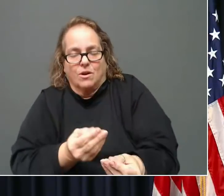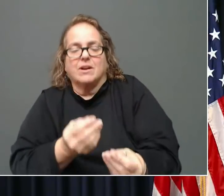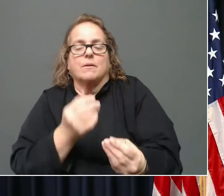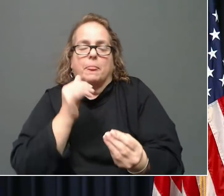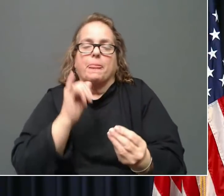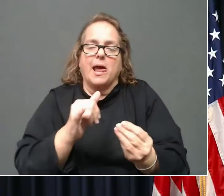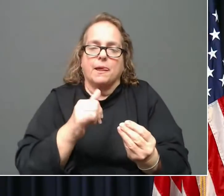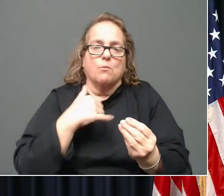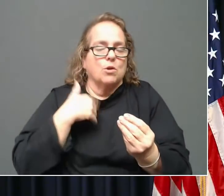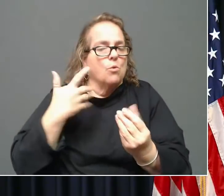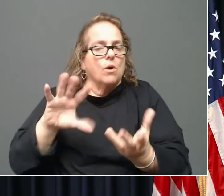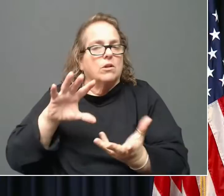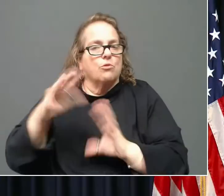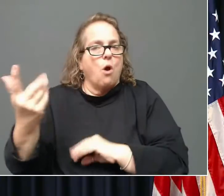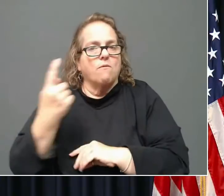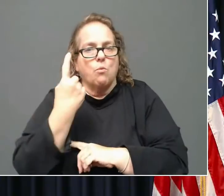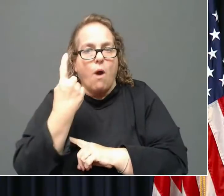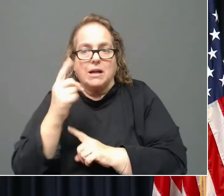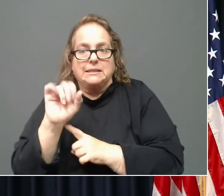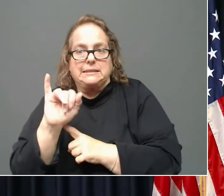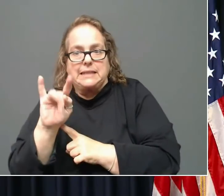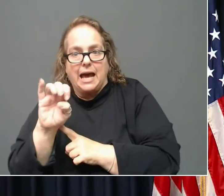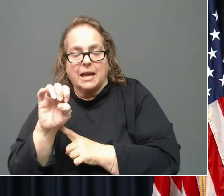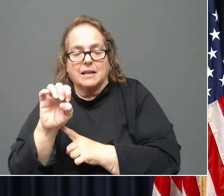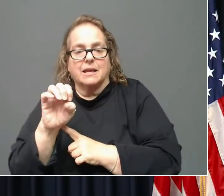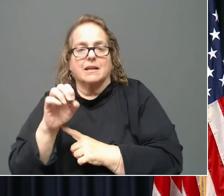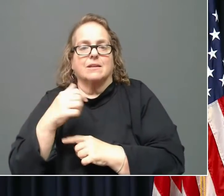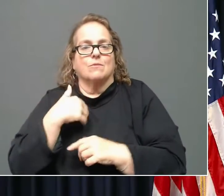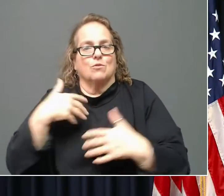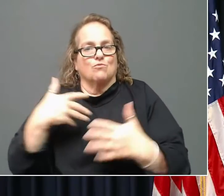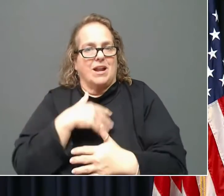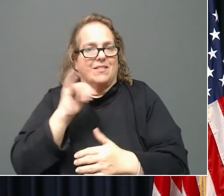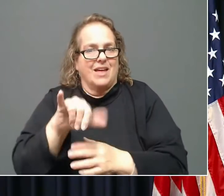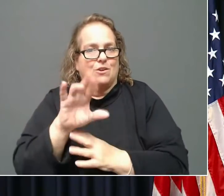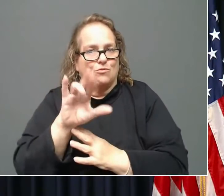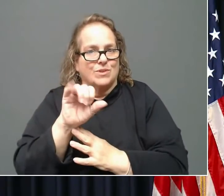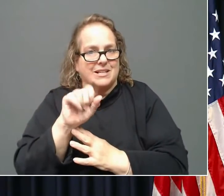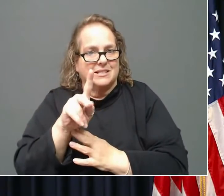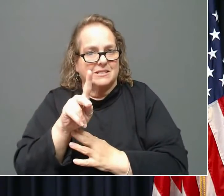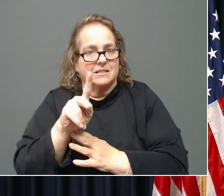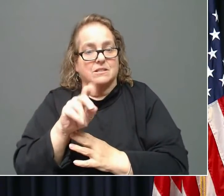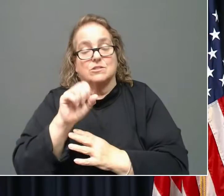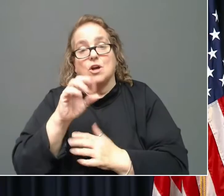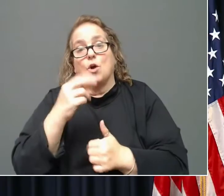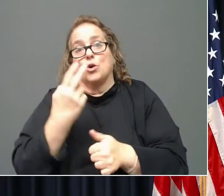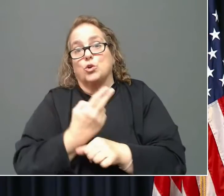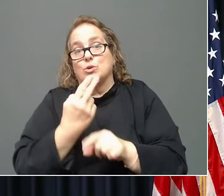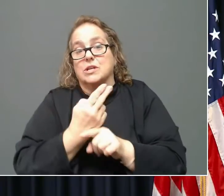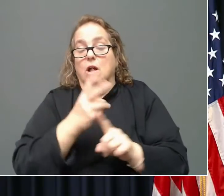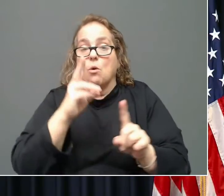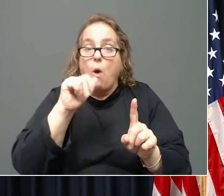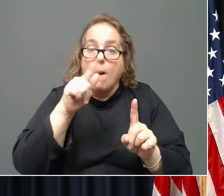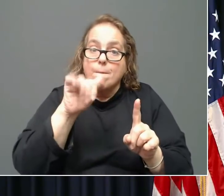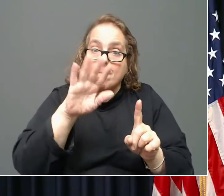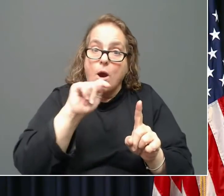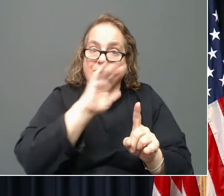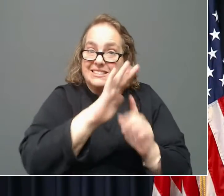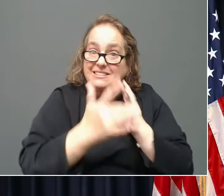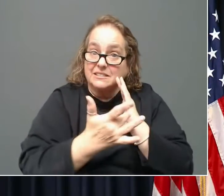real significant risk at the moment. Leveraging platforms like Walmart and Walgreens and